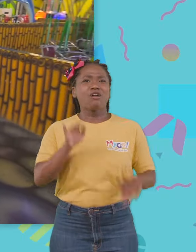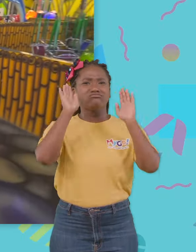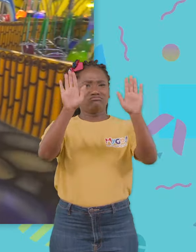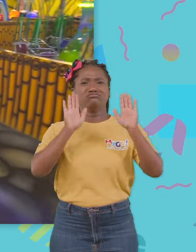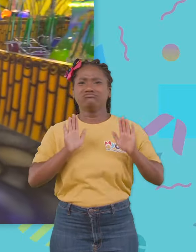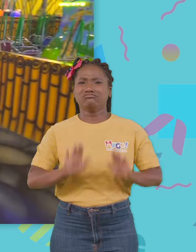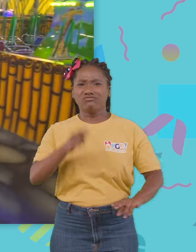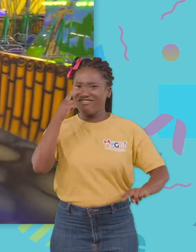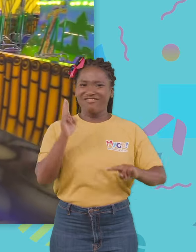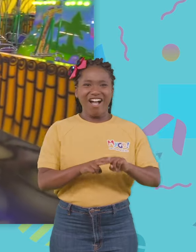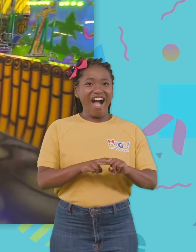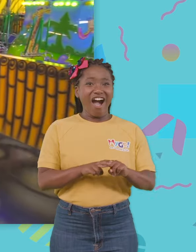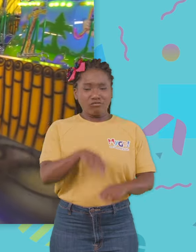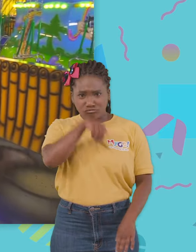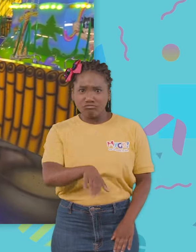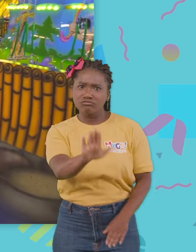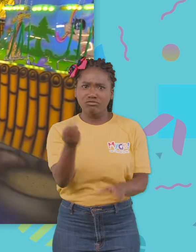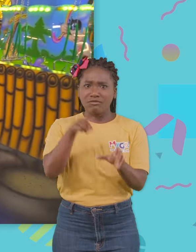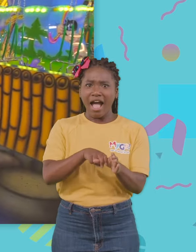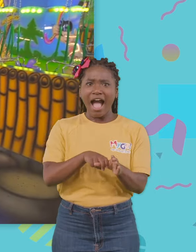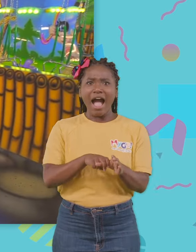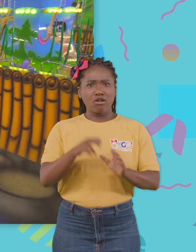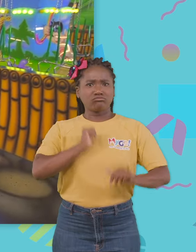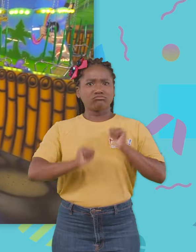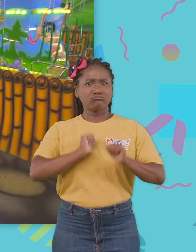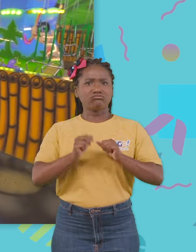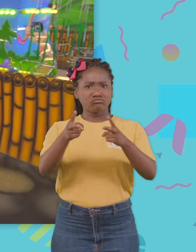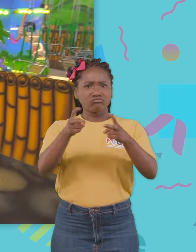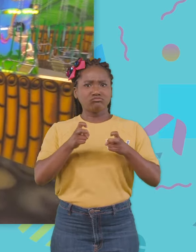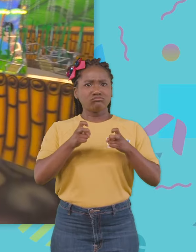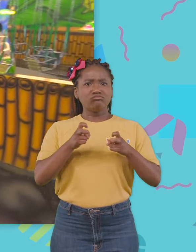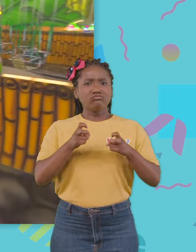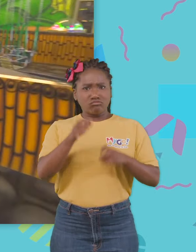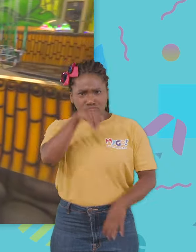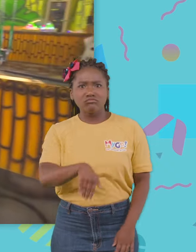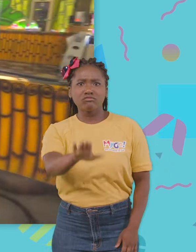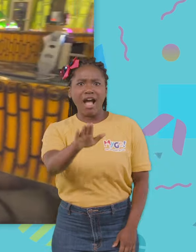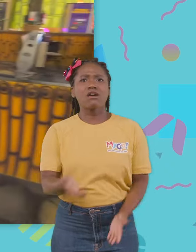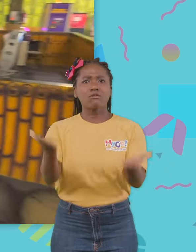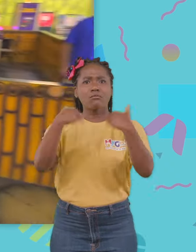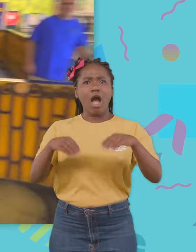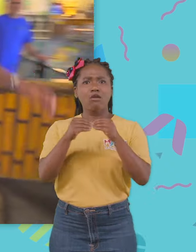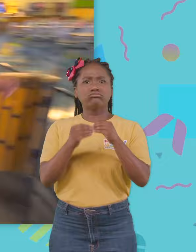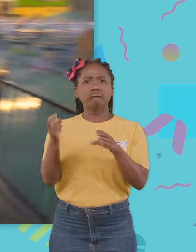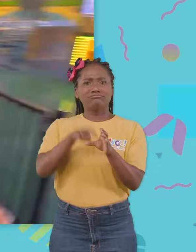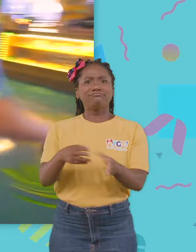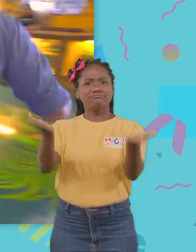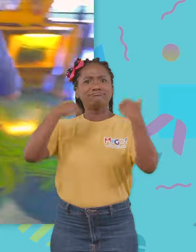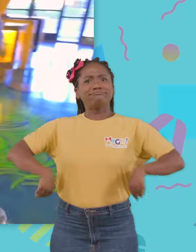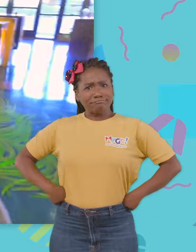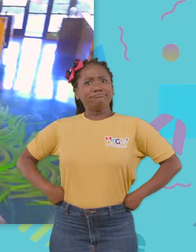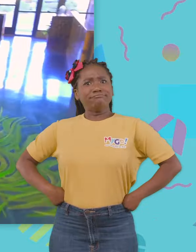much fun on the elephant ride. And so much fun acting like an elephant. Let's go ride some more rides.